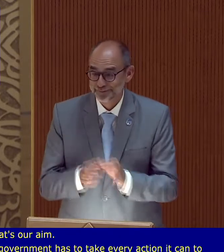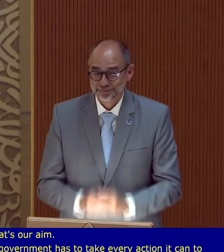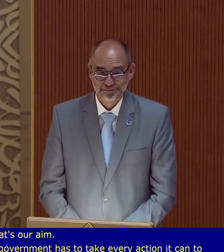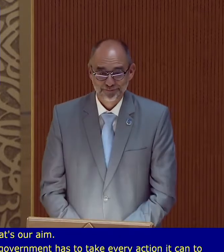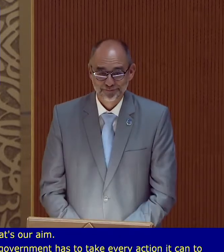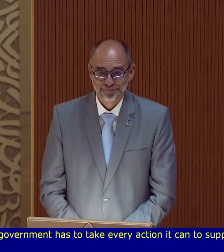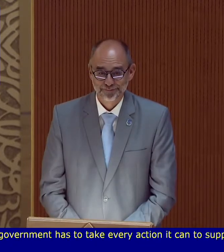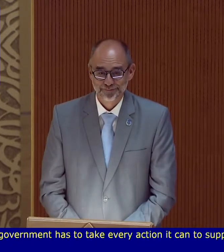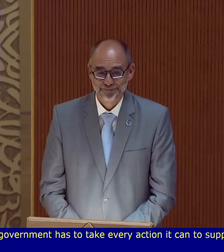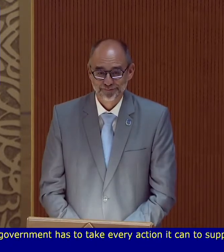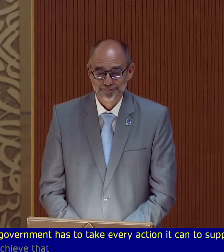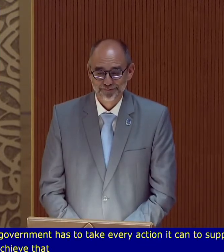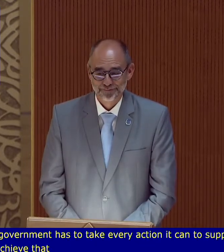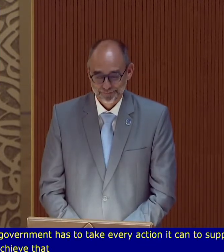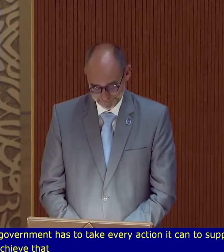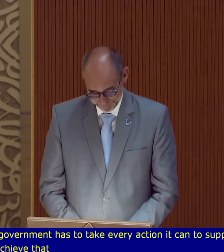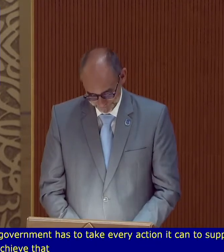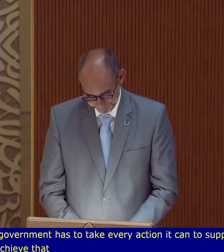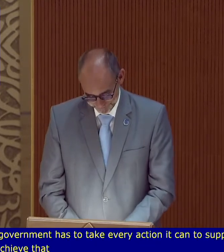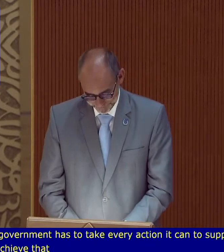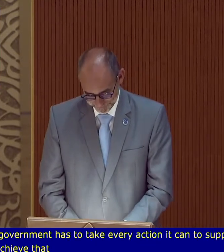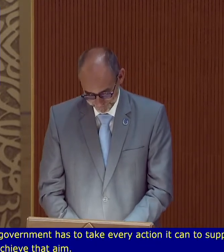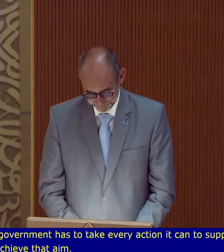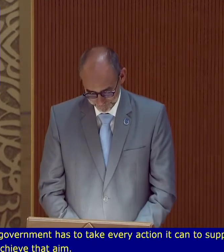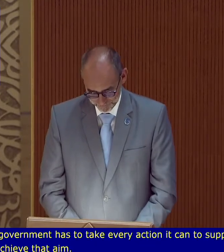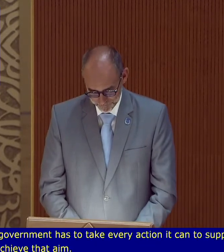Sign languages unite us.